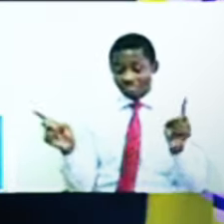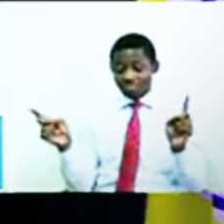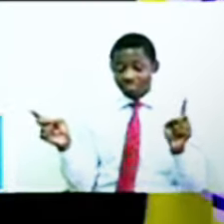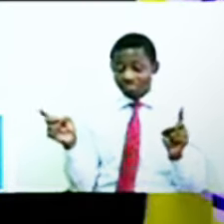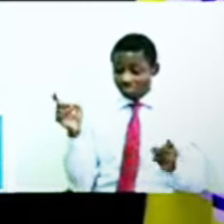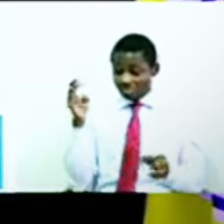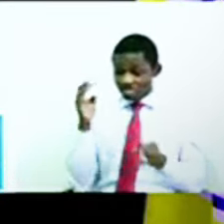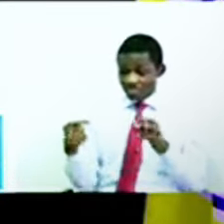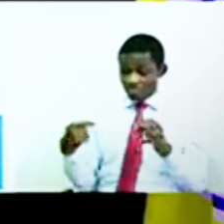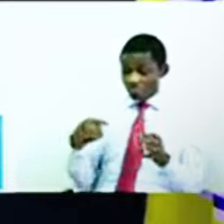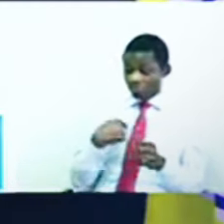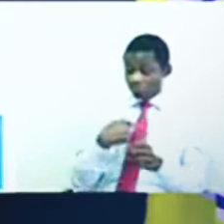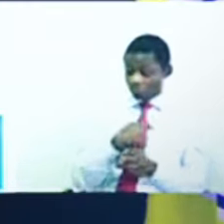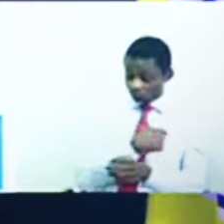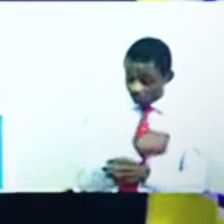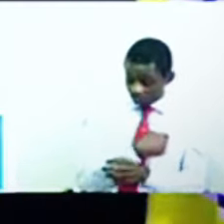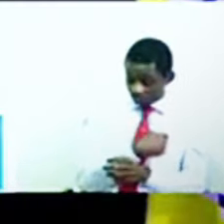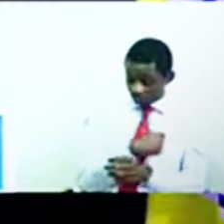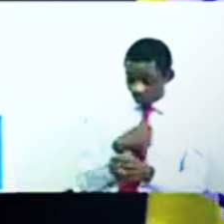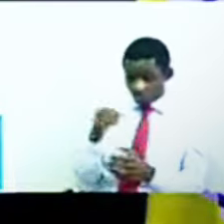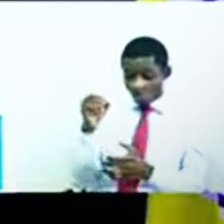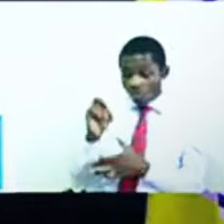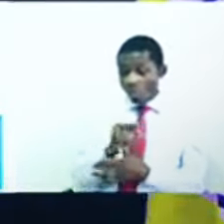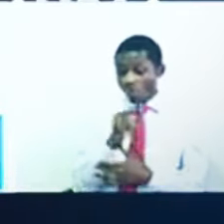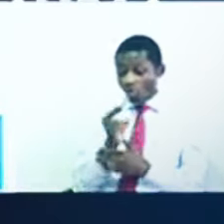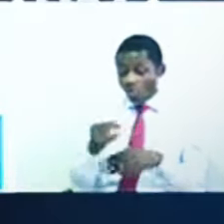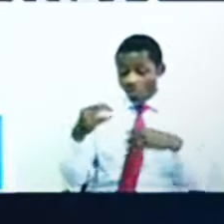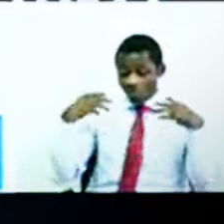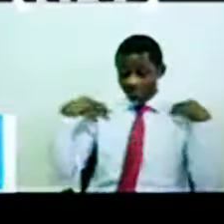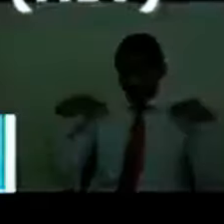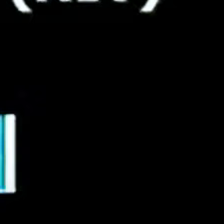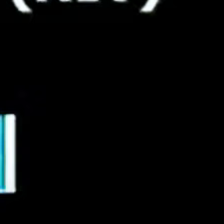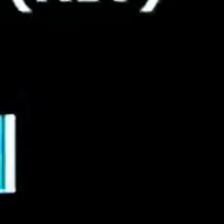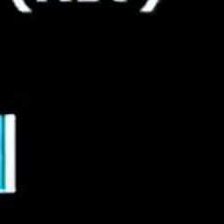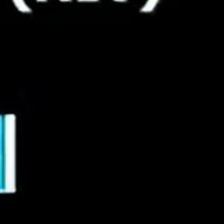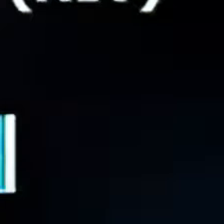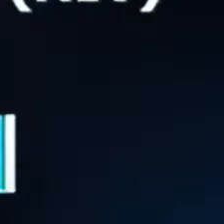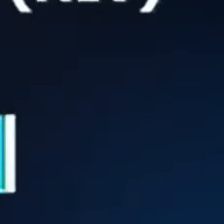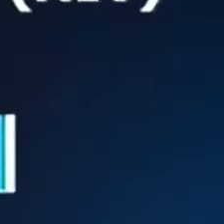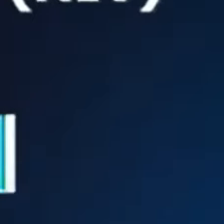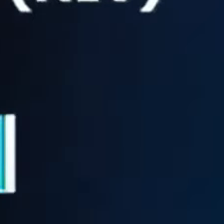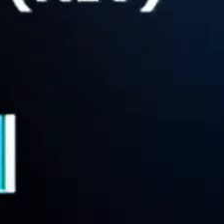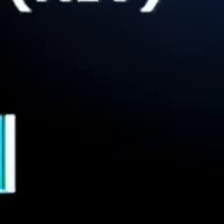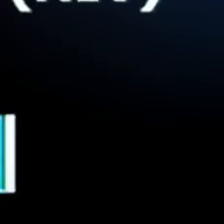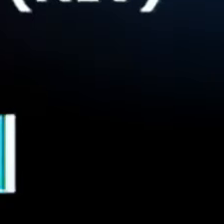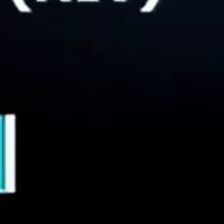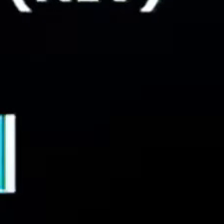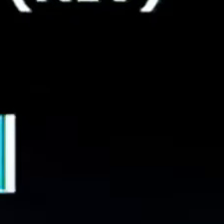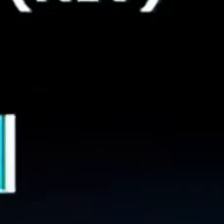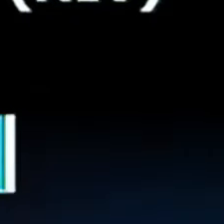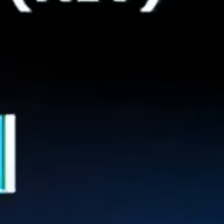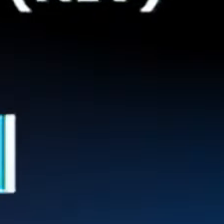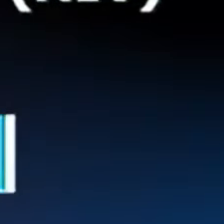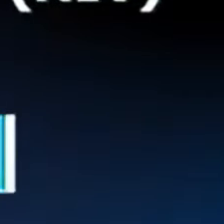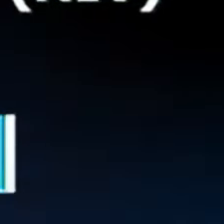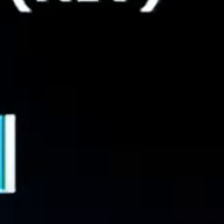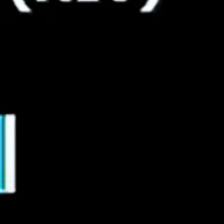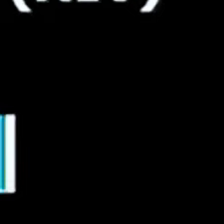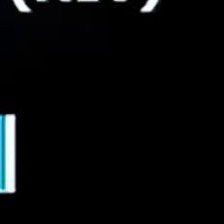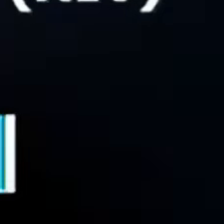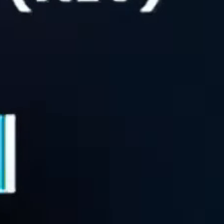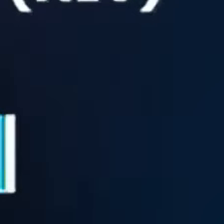we or an angel from heaven should preach a